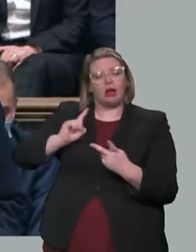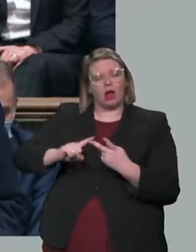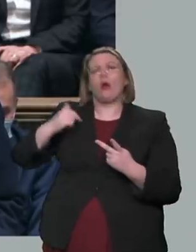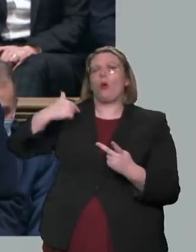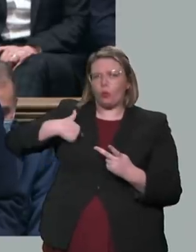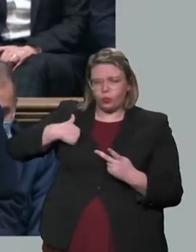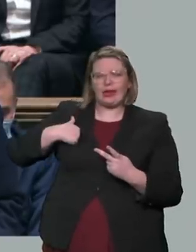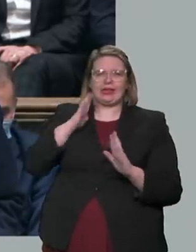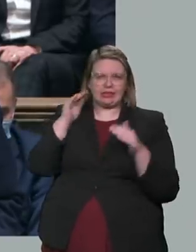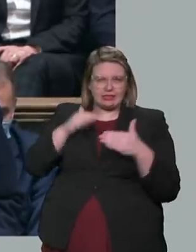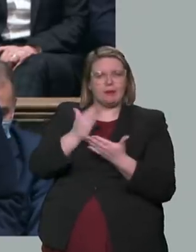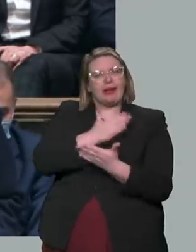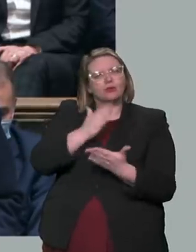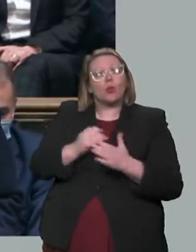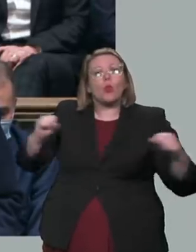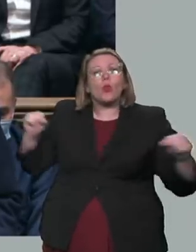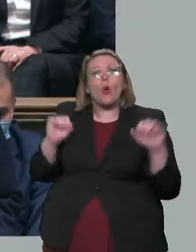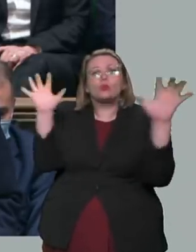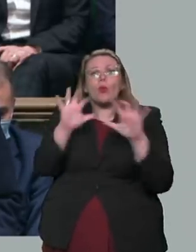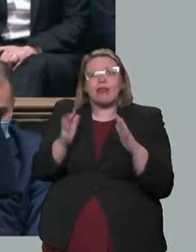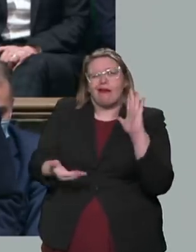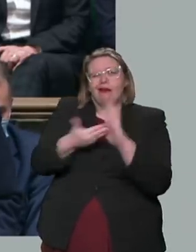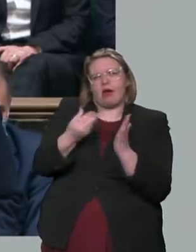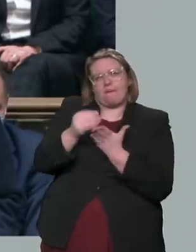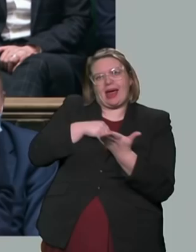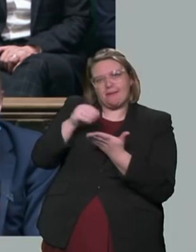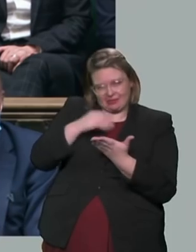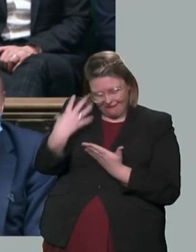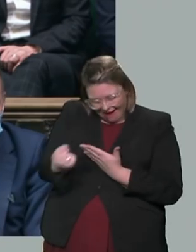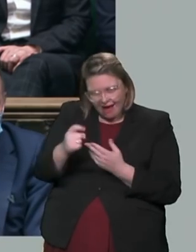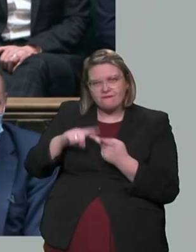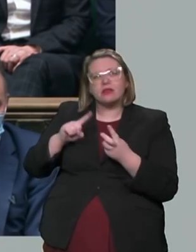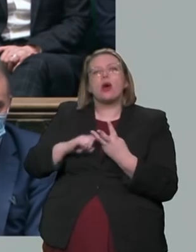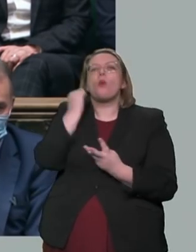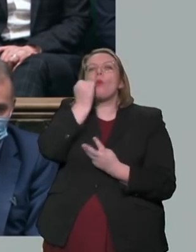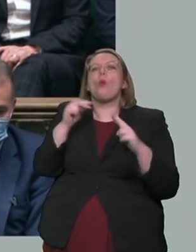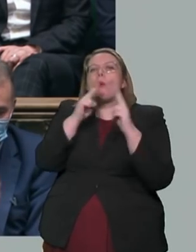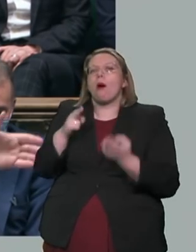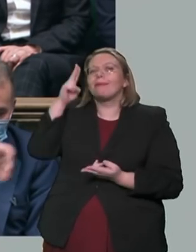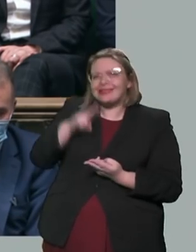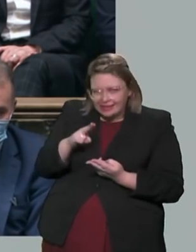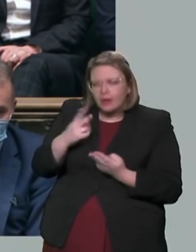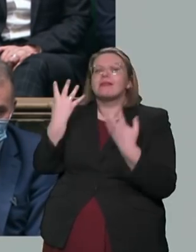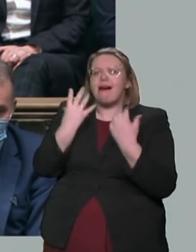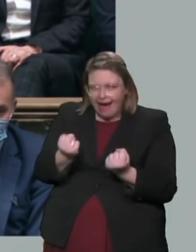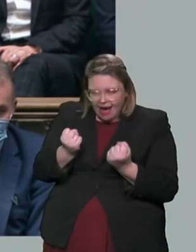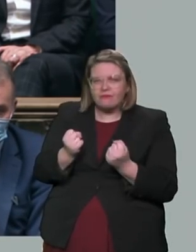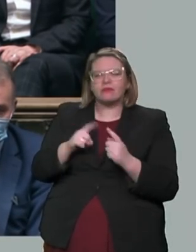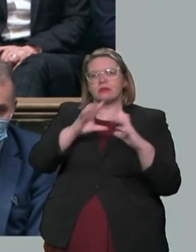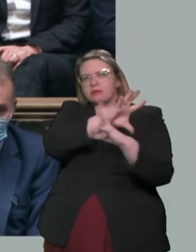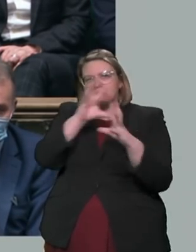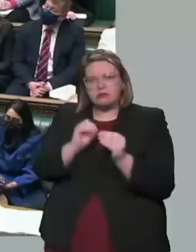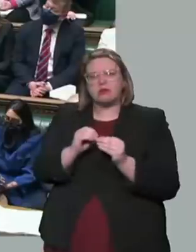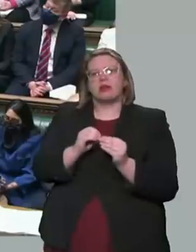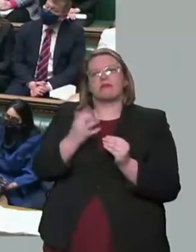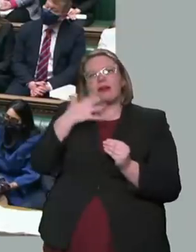have cold weather payments, making sure that they have the Warm Homes discount, all the other protections, the £500 million fund